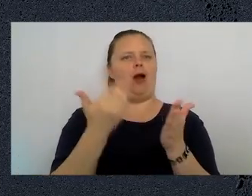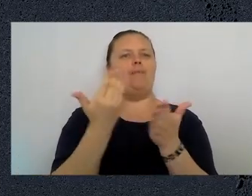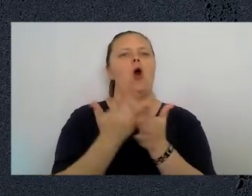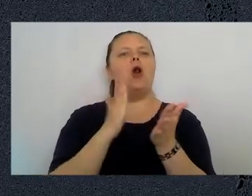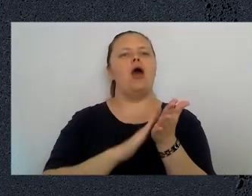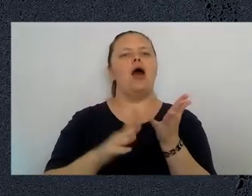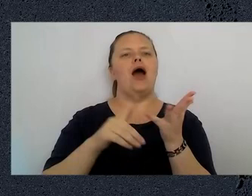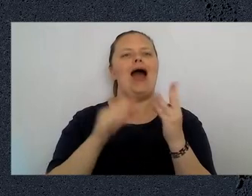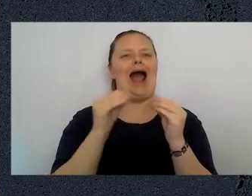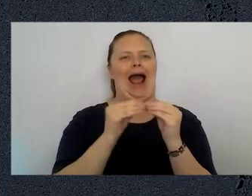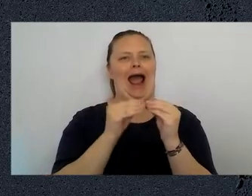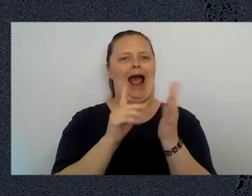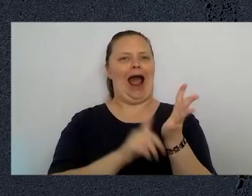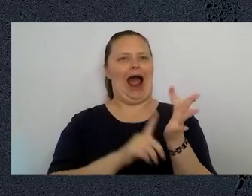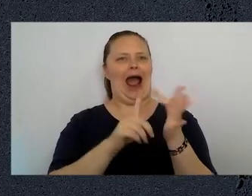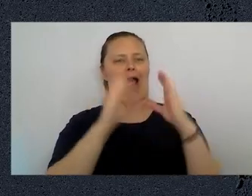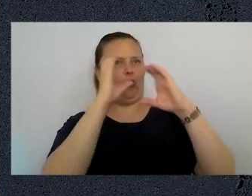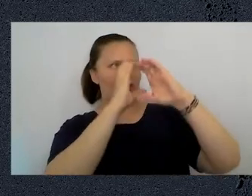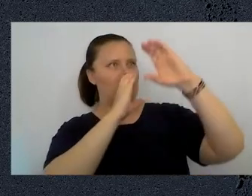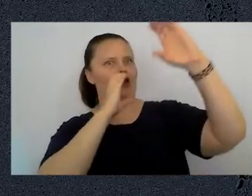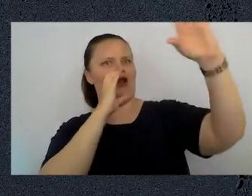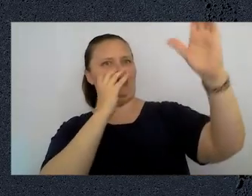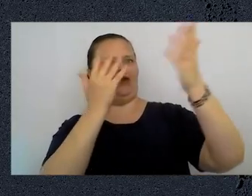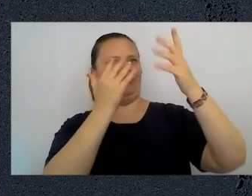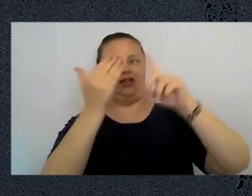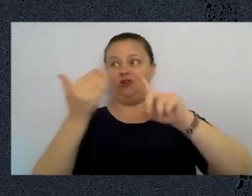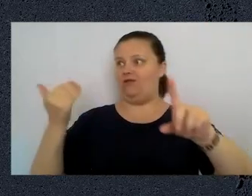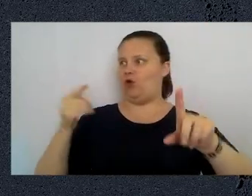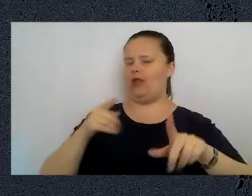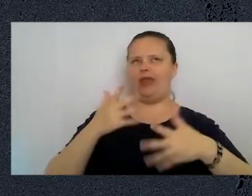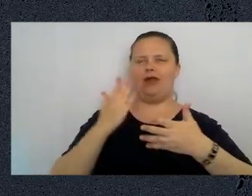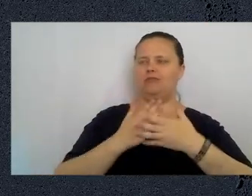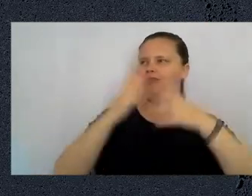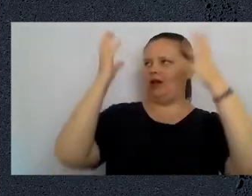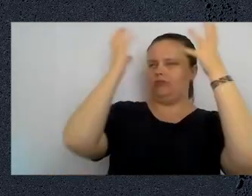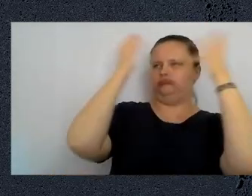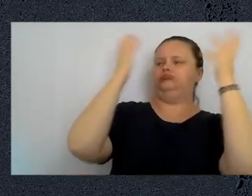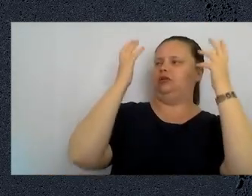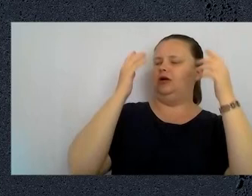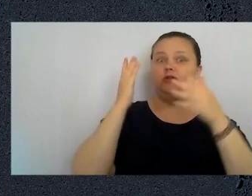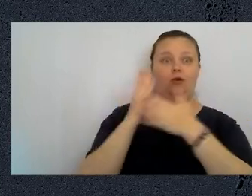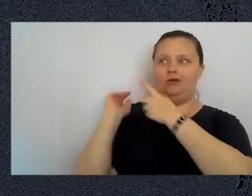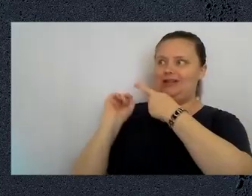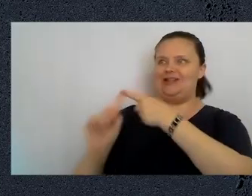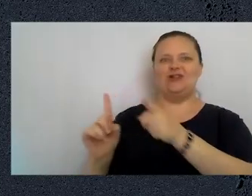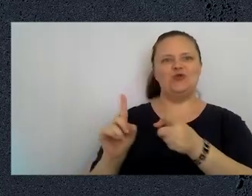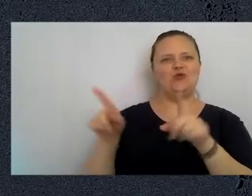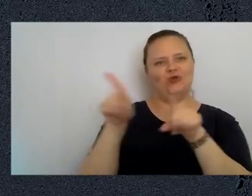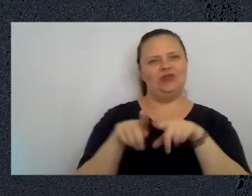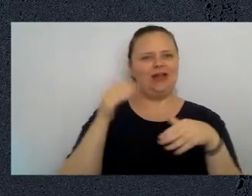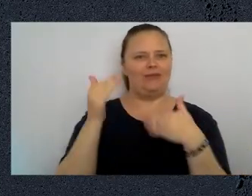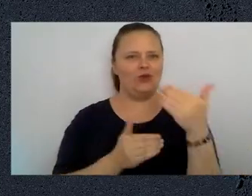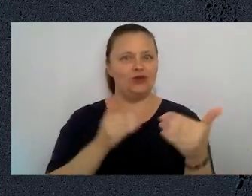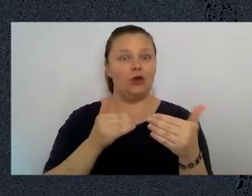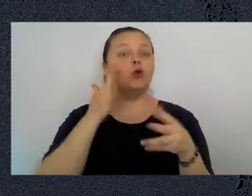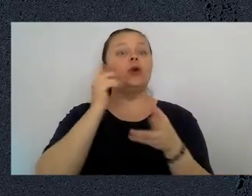than before. And they were just blown away, so they have continued doing that. So you write a grant